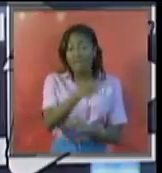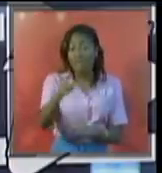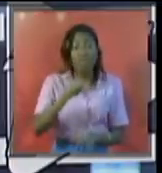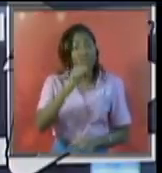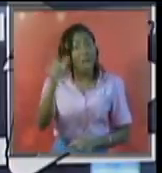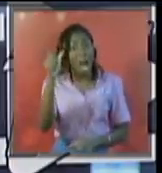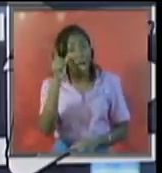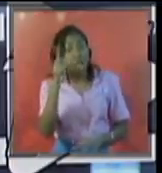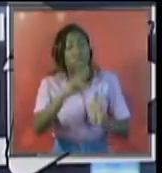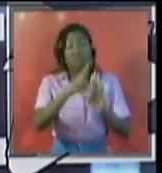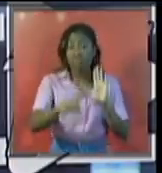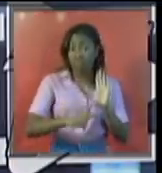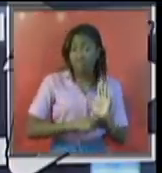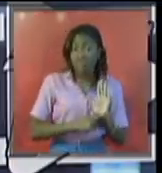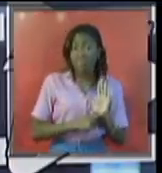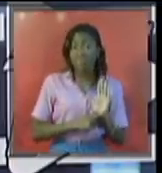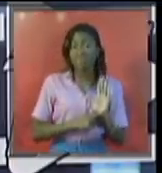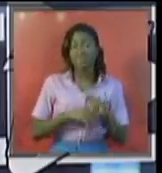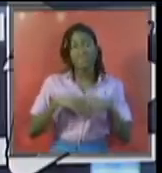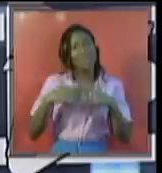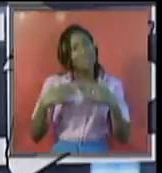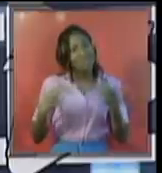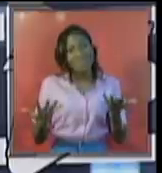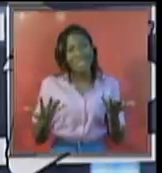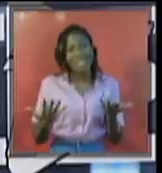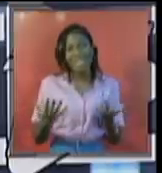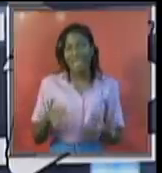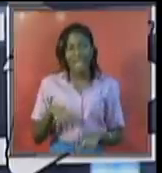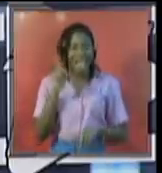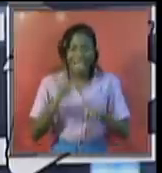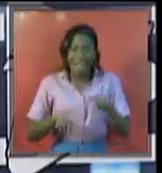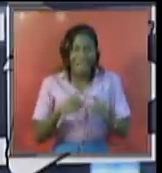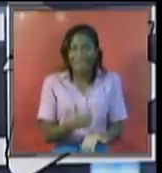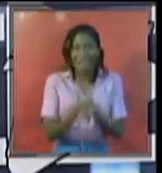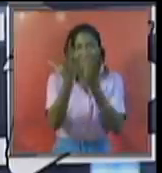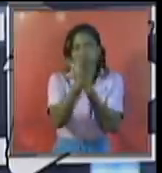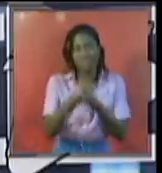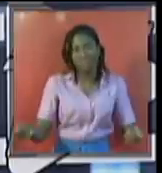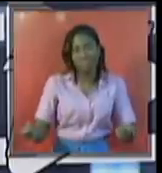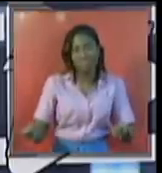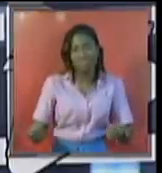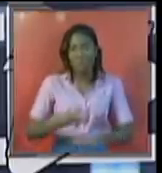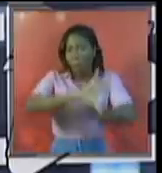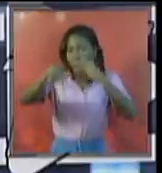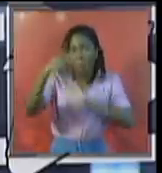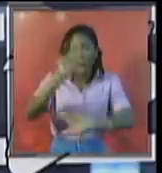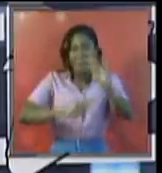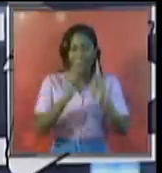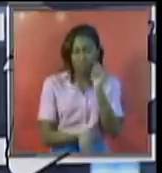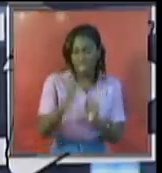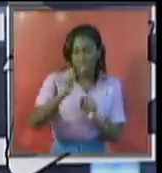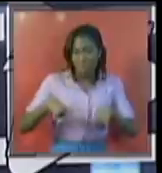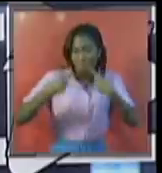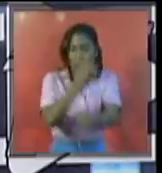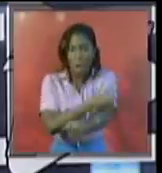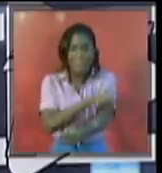contain that person-to-person transmission. We cannot isolate or institutionalize the entire population. But the virus can run through the